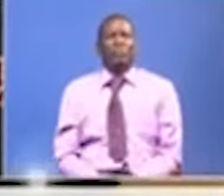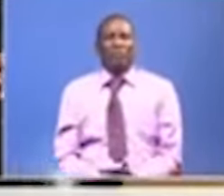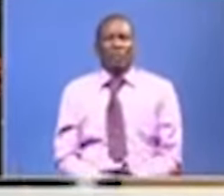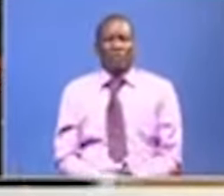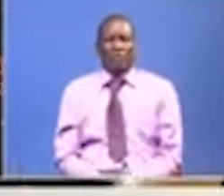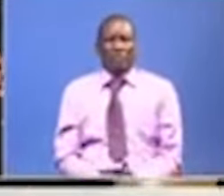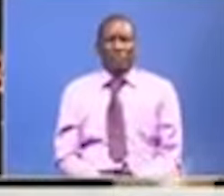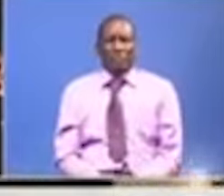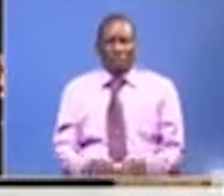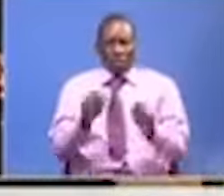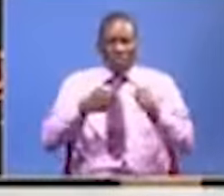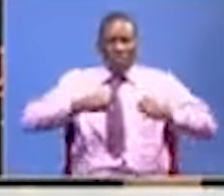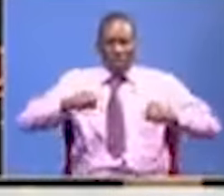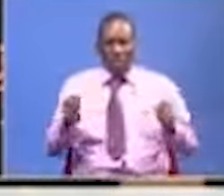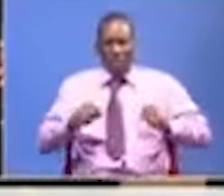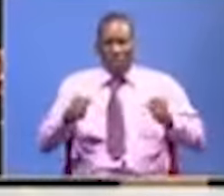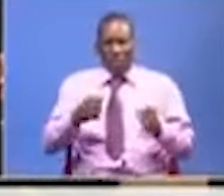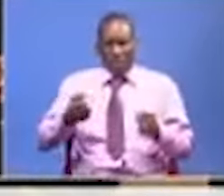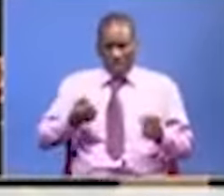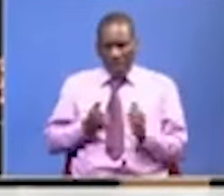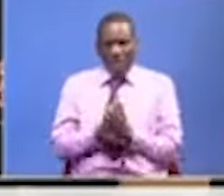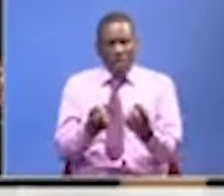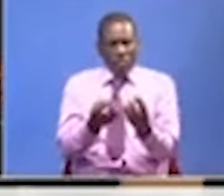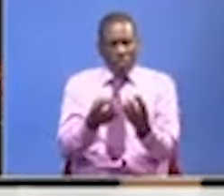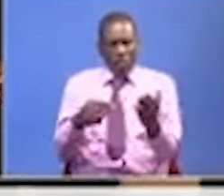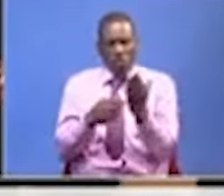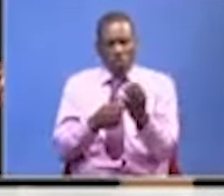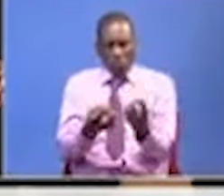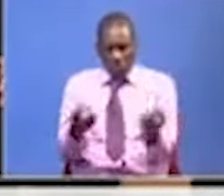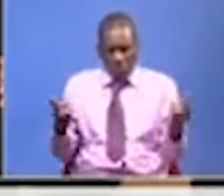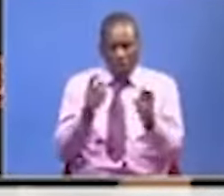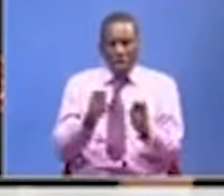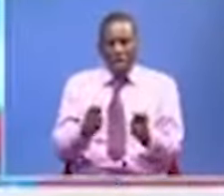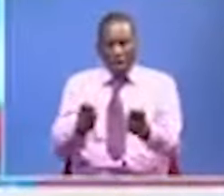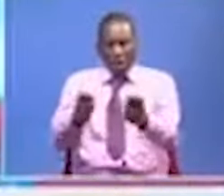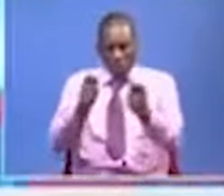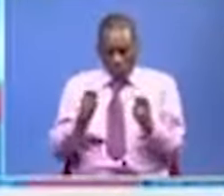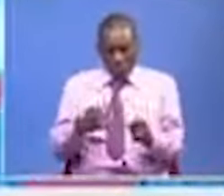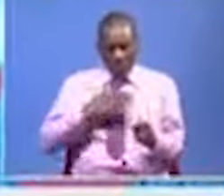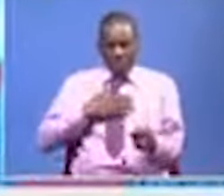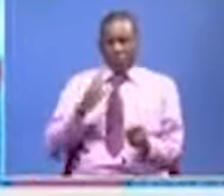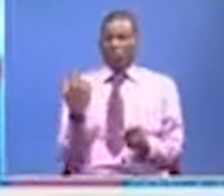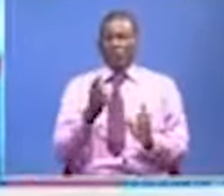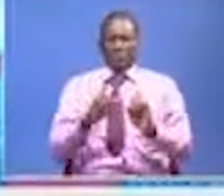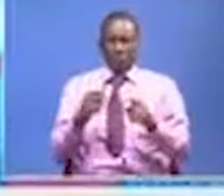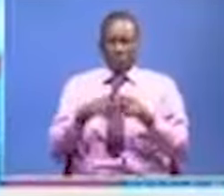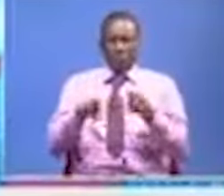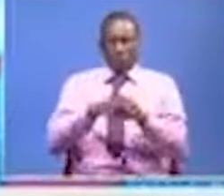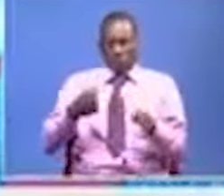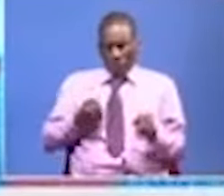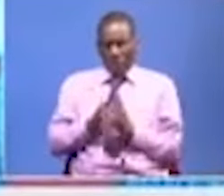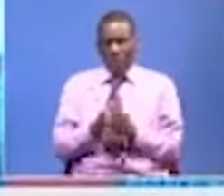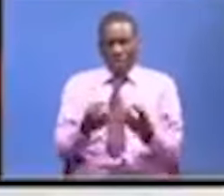And mostly I'm excited for the girls and the bench because this award not only goes out to me but also goes to the girls and the